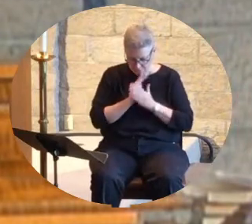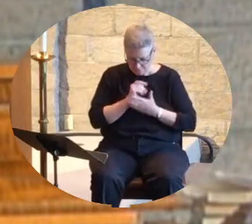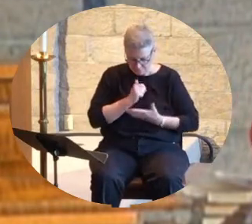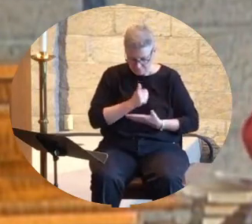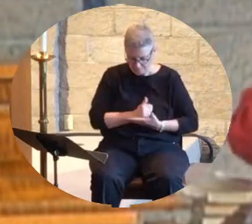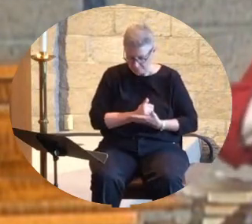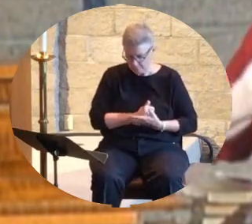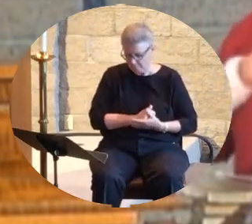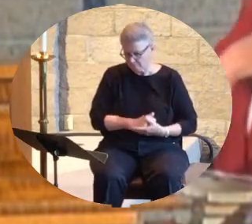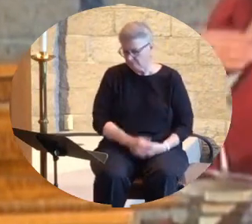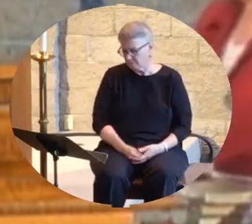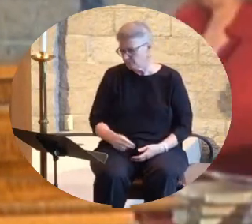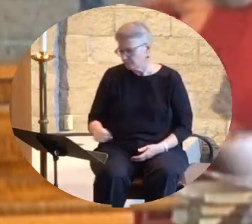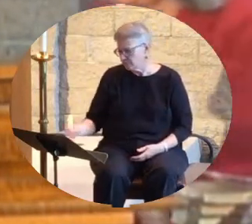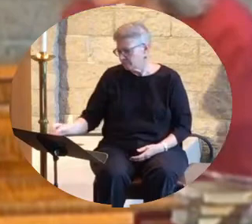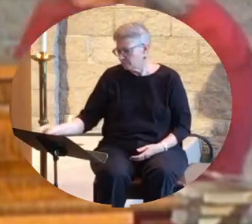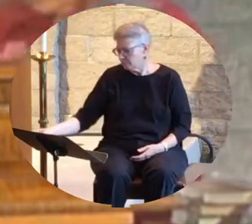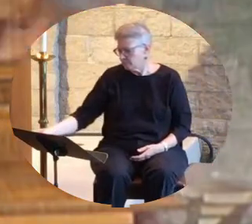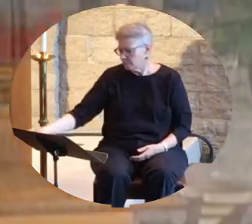Amen.